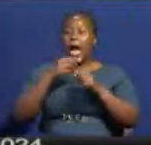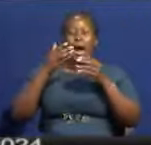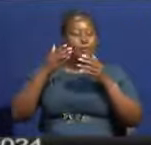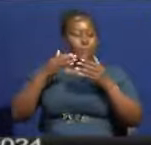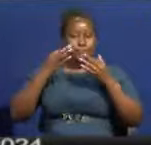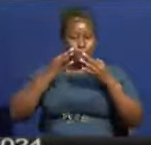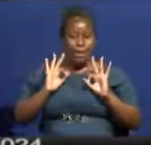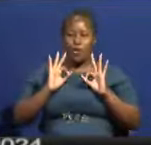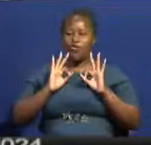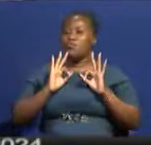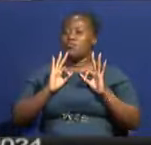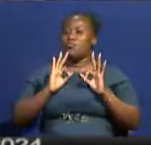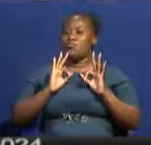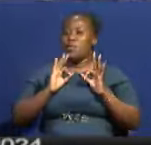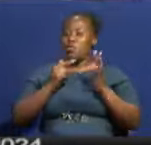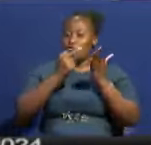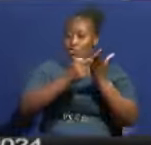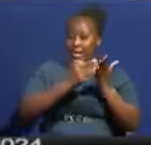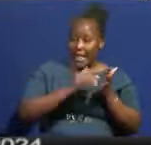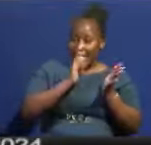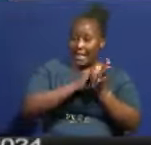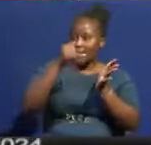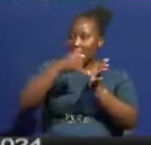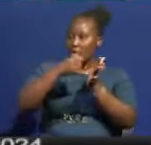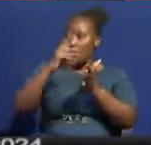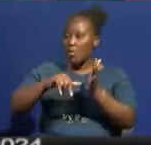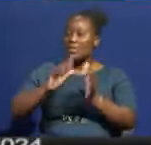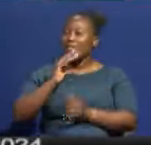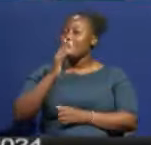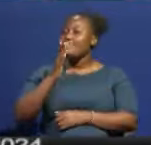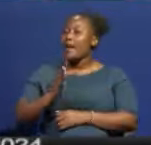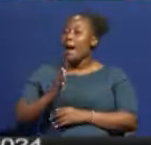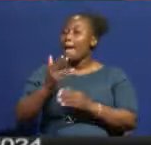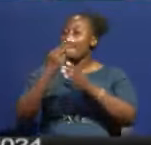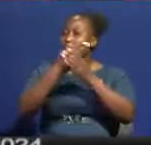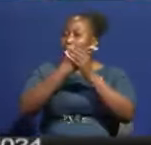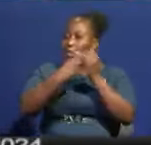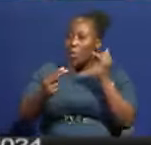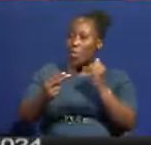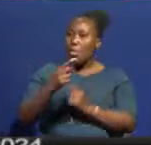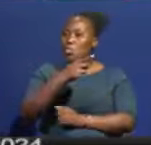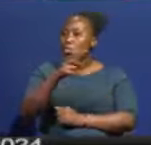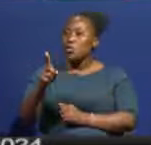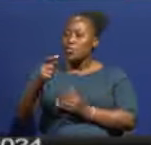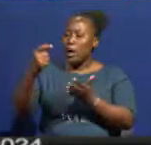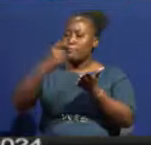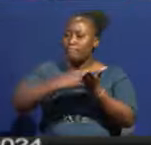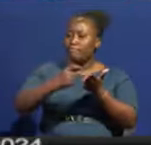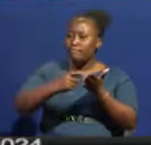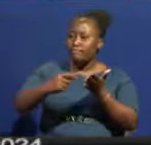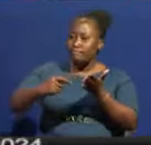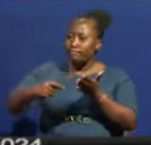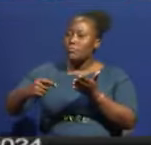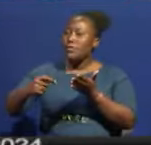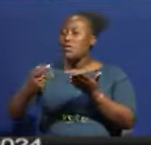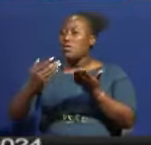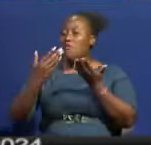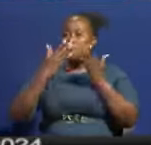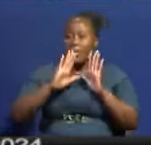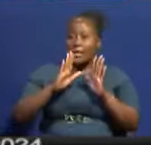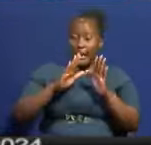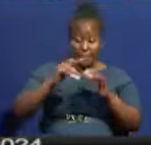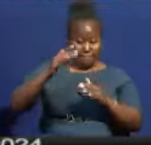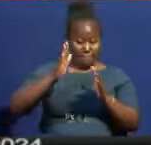discuss, and that includes, Honorable Speaker, both those who have appended the signatures, their signatures,